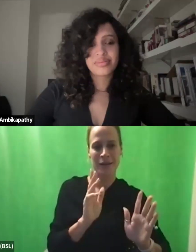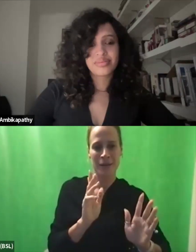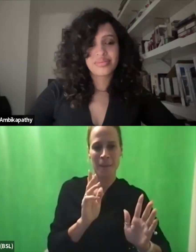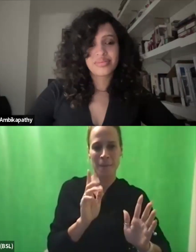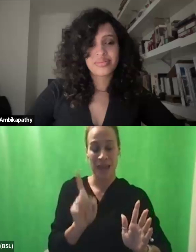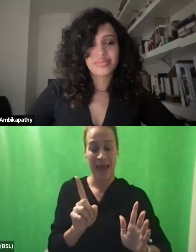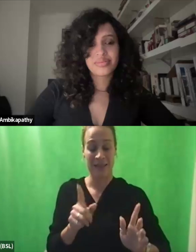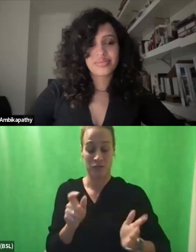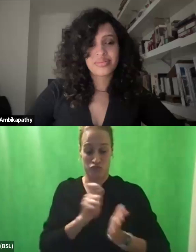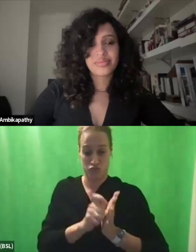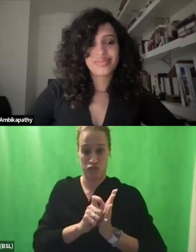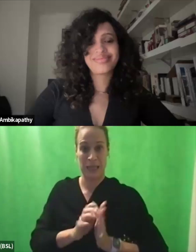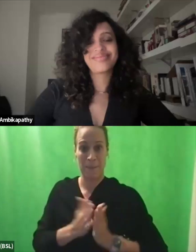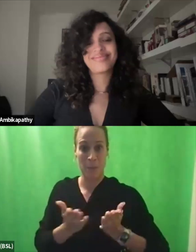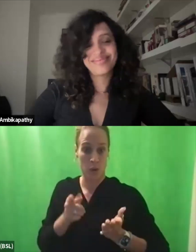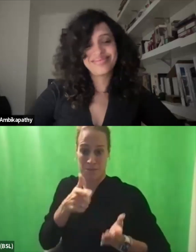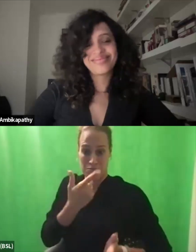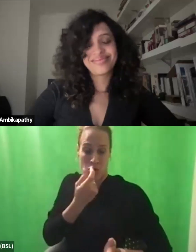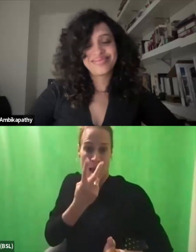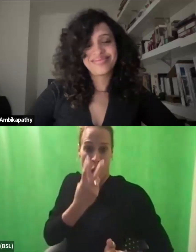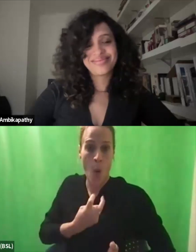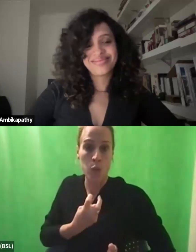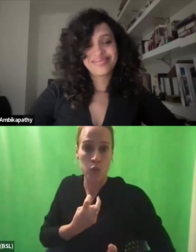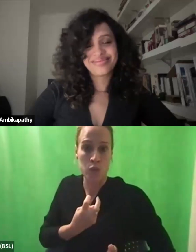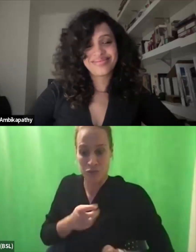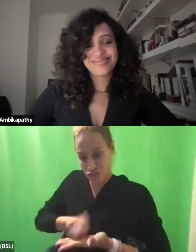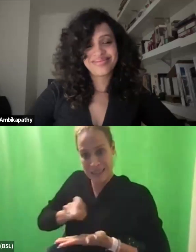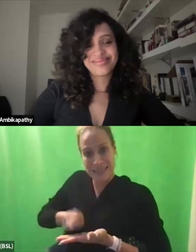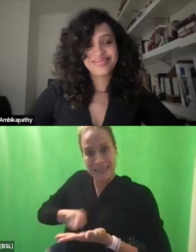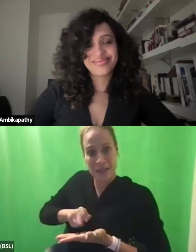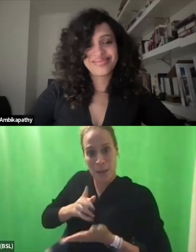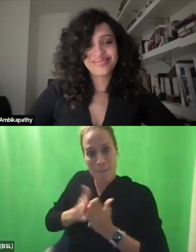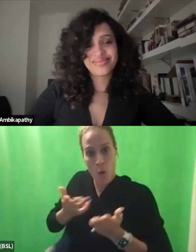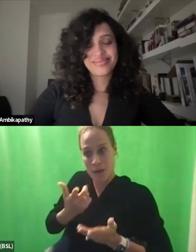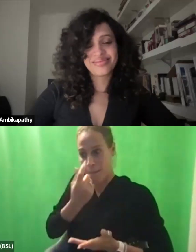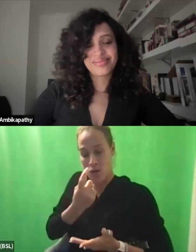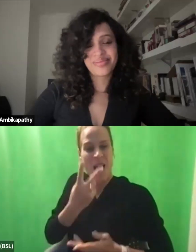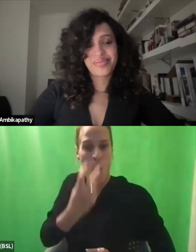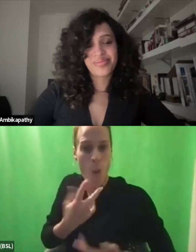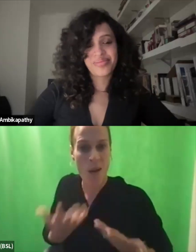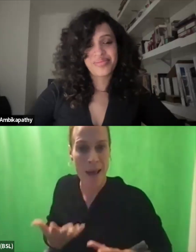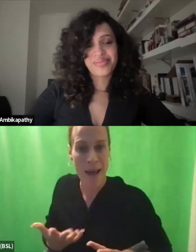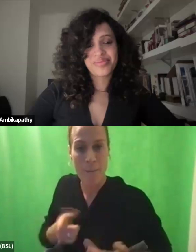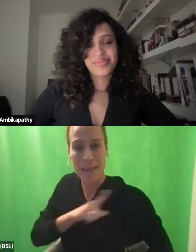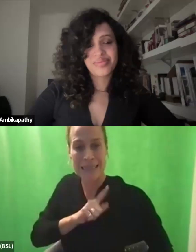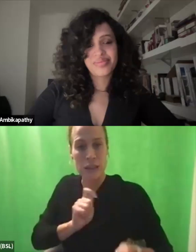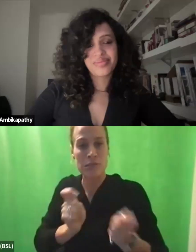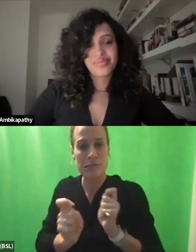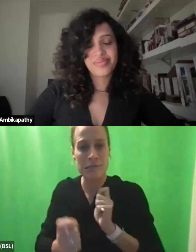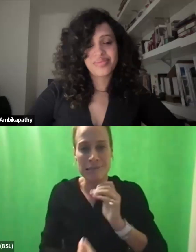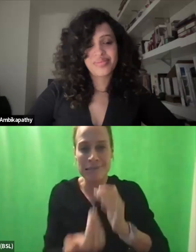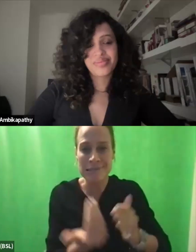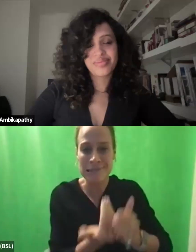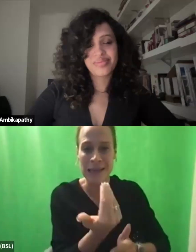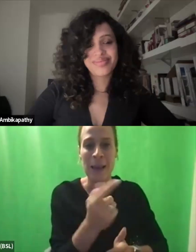book may already be outdated, considering that I've left the country a while ago. But I knew that as I was doing it, and